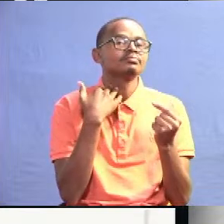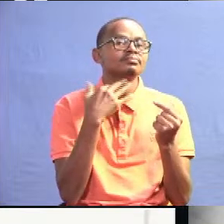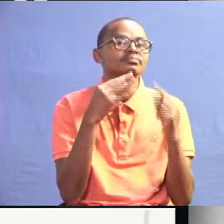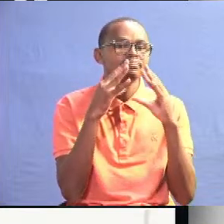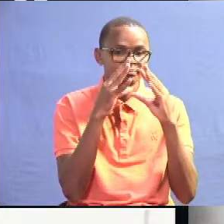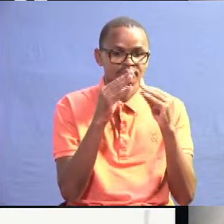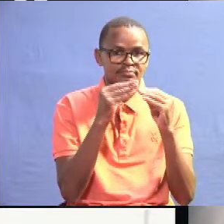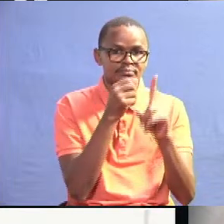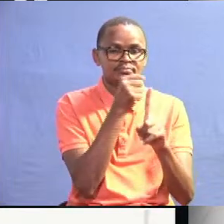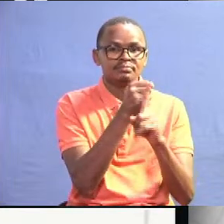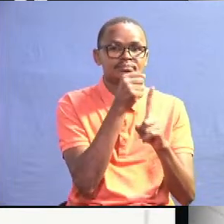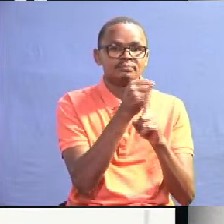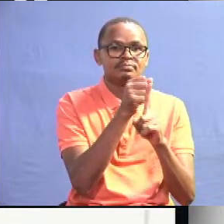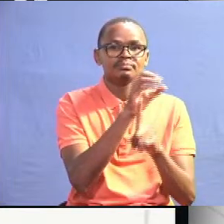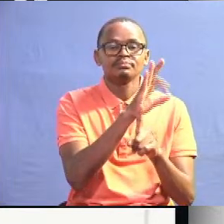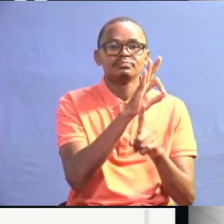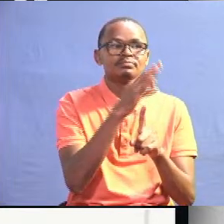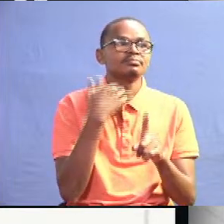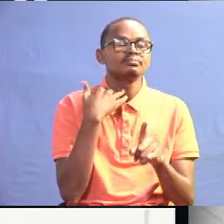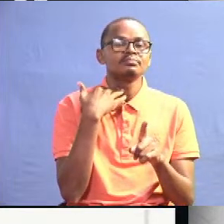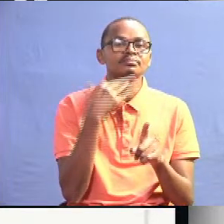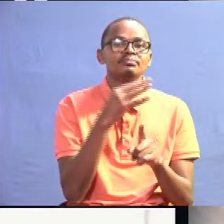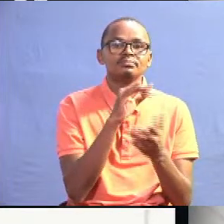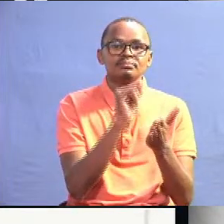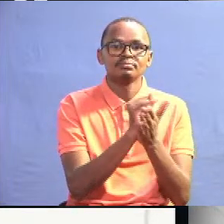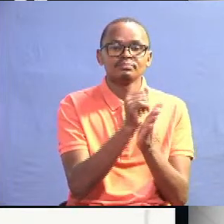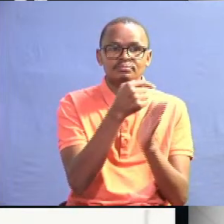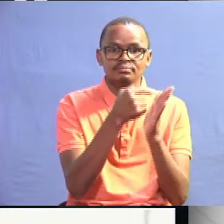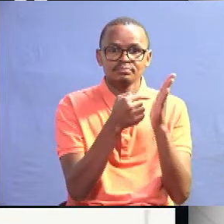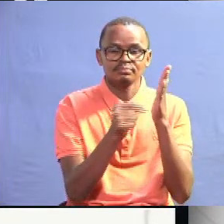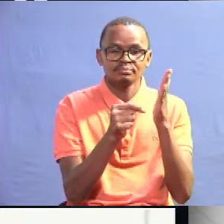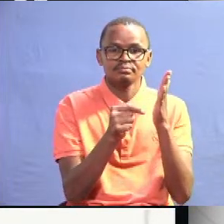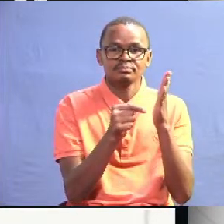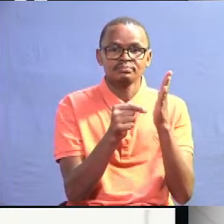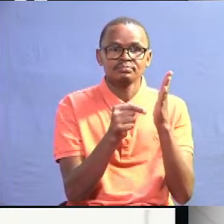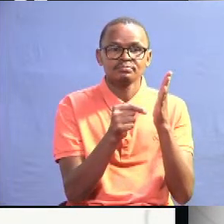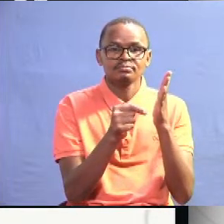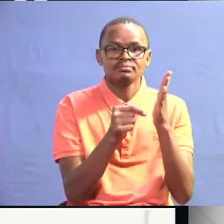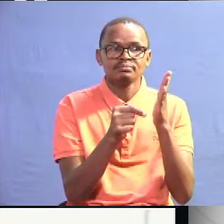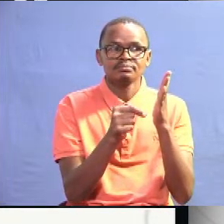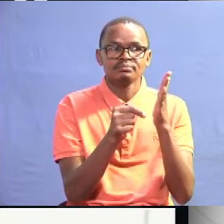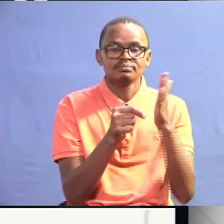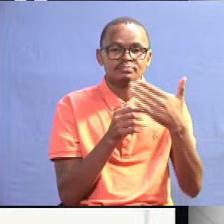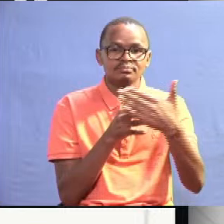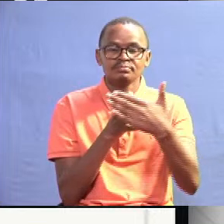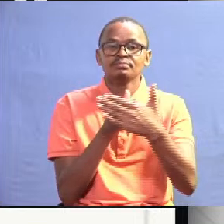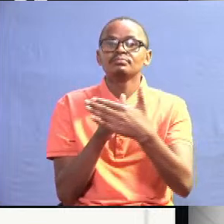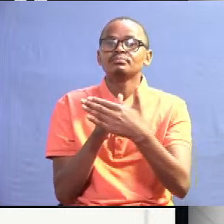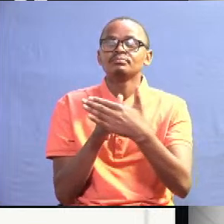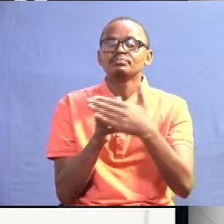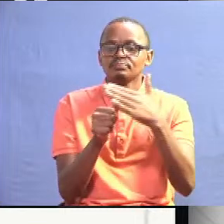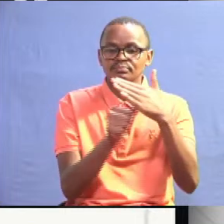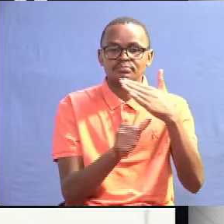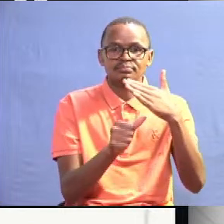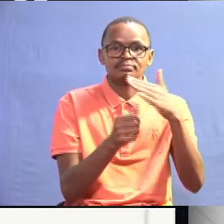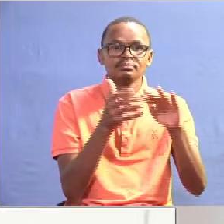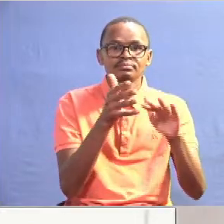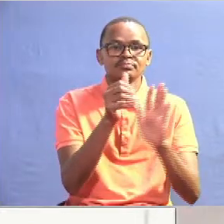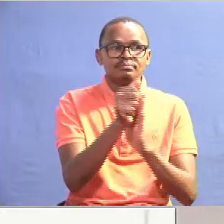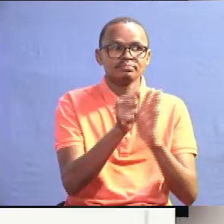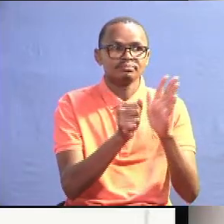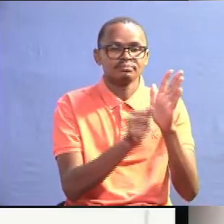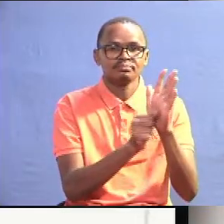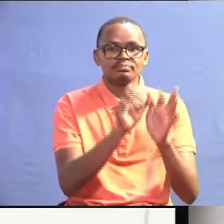speech, advocacy of hatred. That is what is prohibited under this